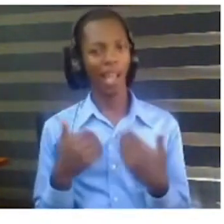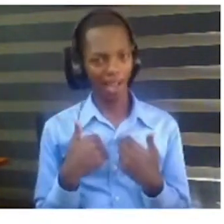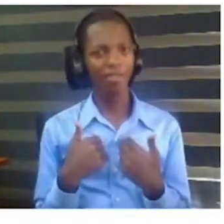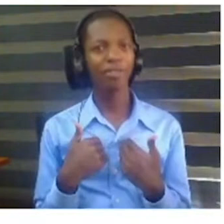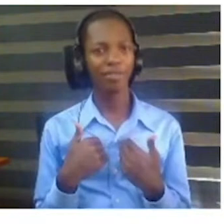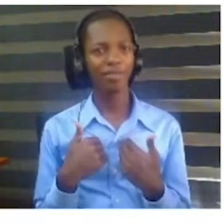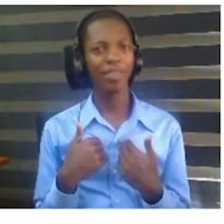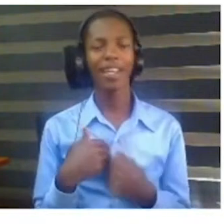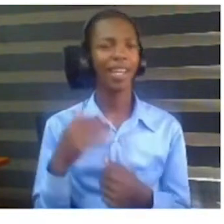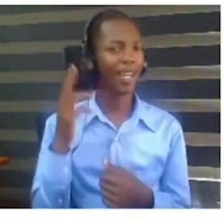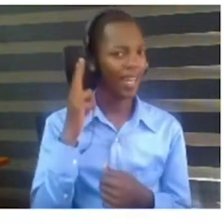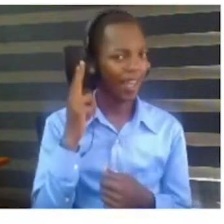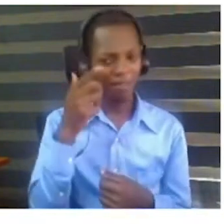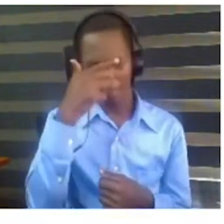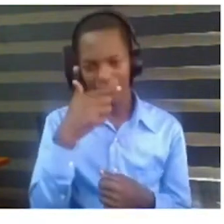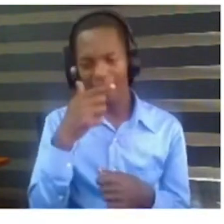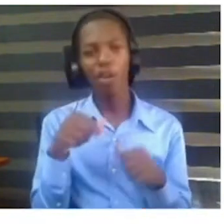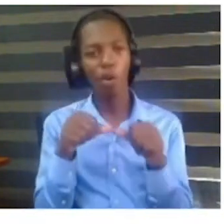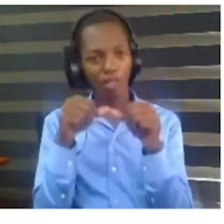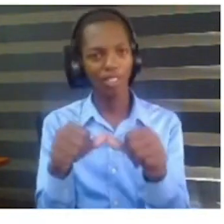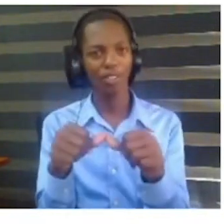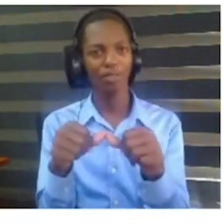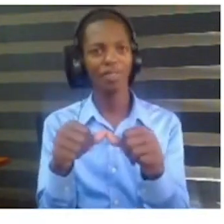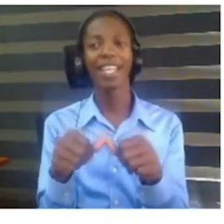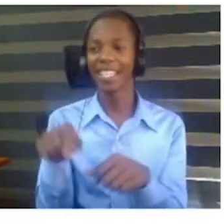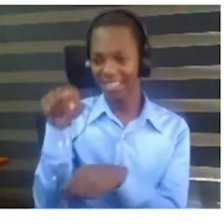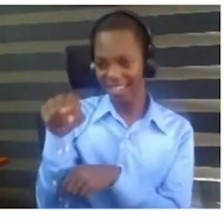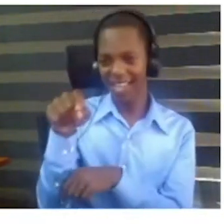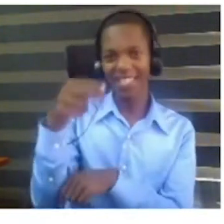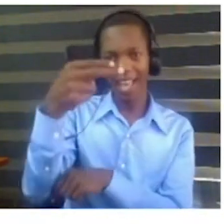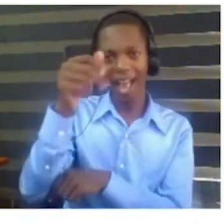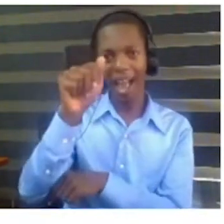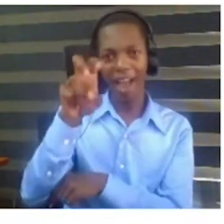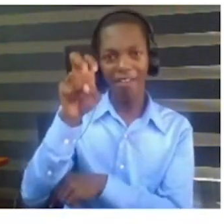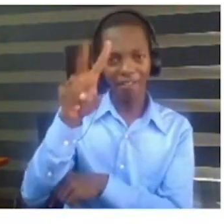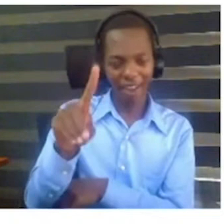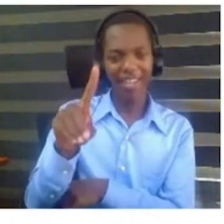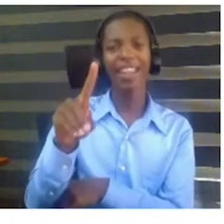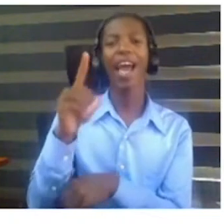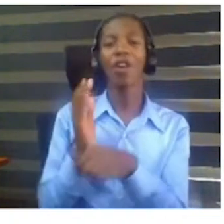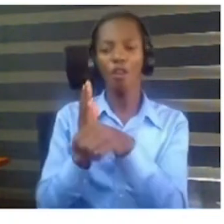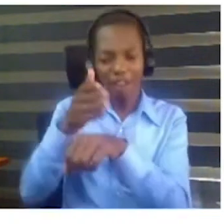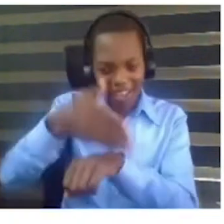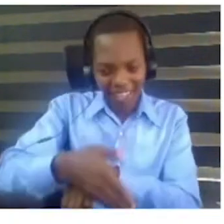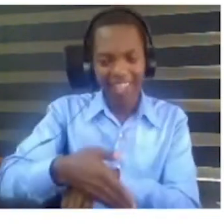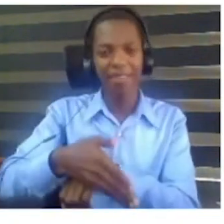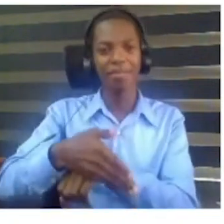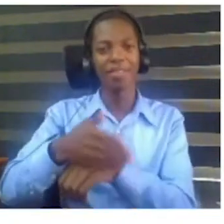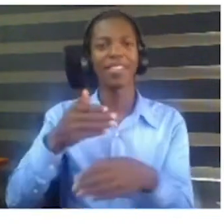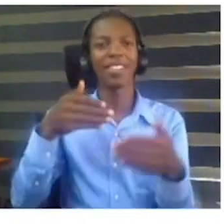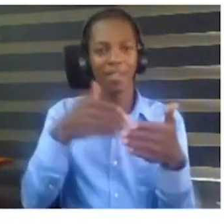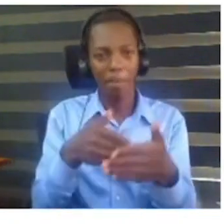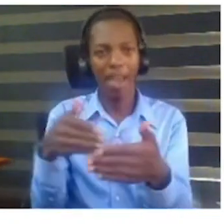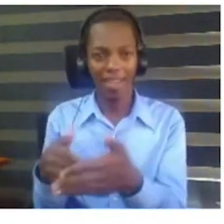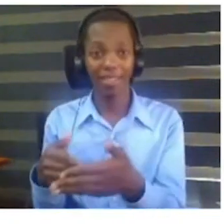disability. It was Harvard that overcame ableism, or at least some of it. They still have some work to